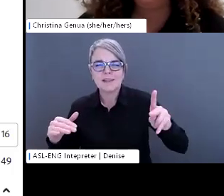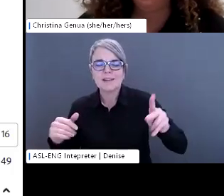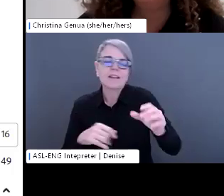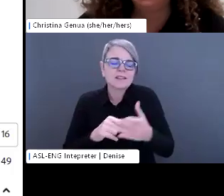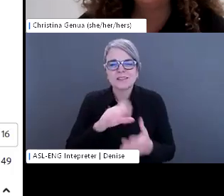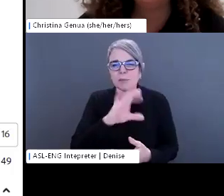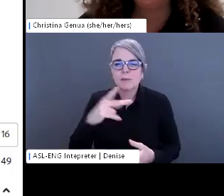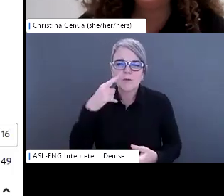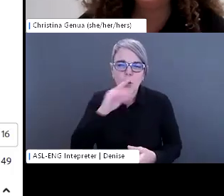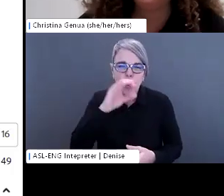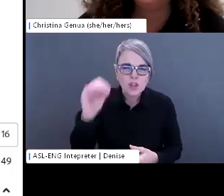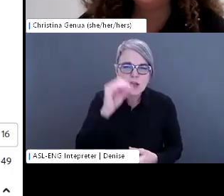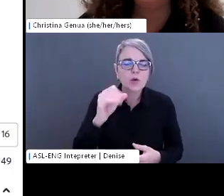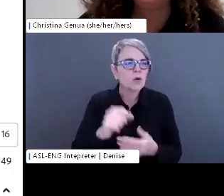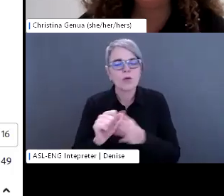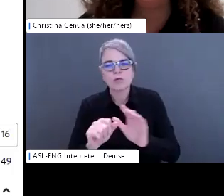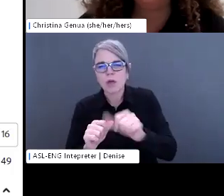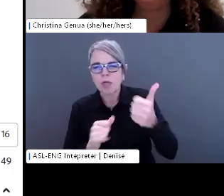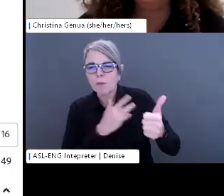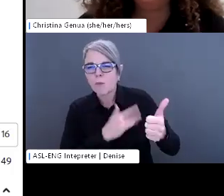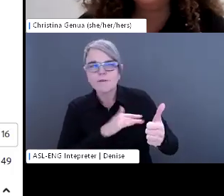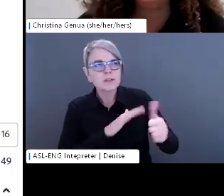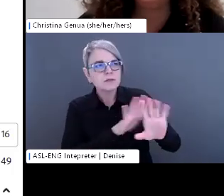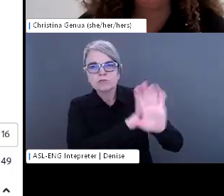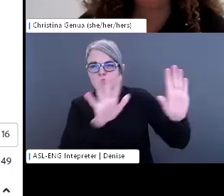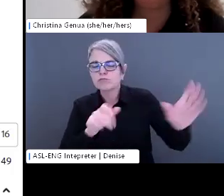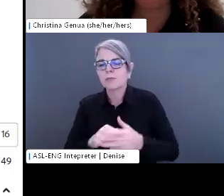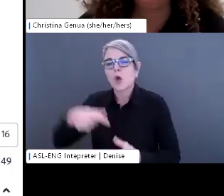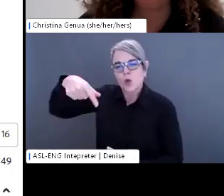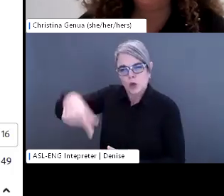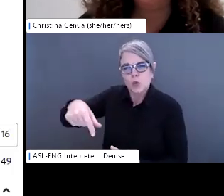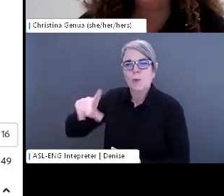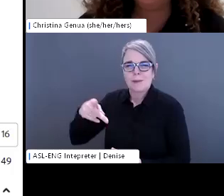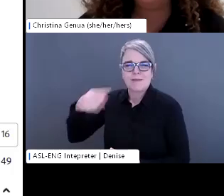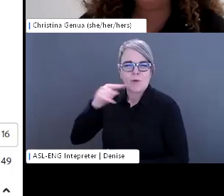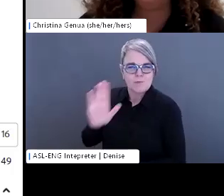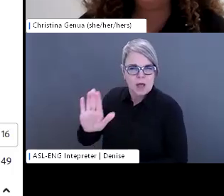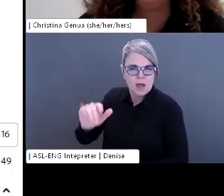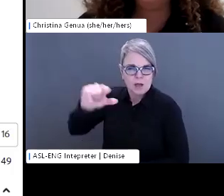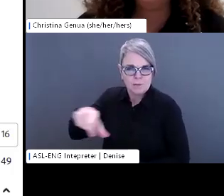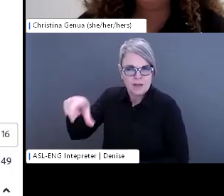yes, you can cash those checks at a bank as well. It's a government of Canada check.